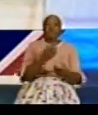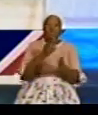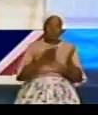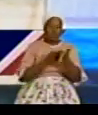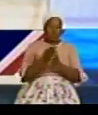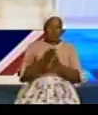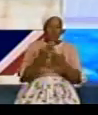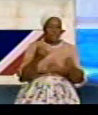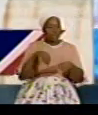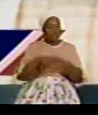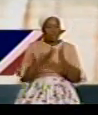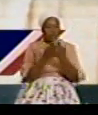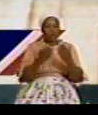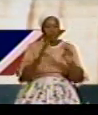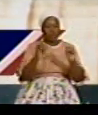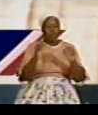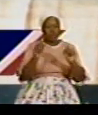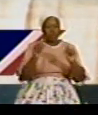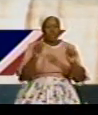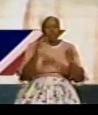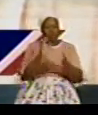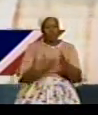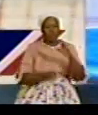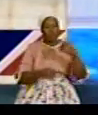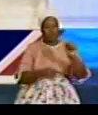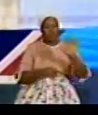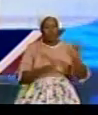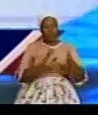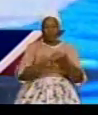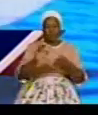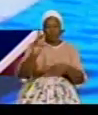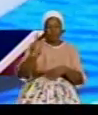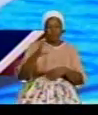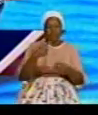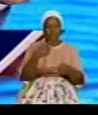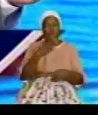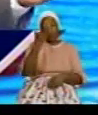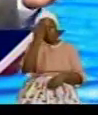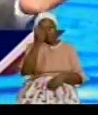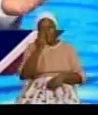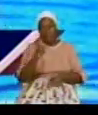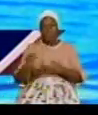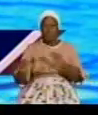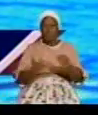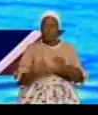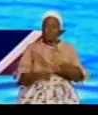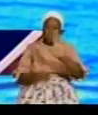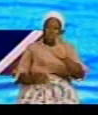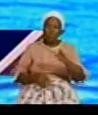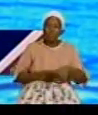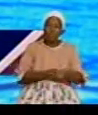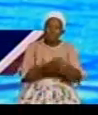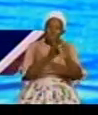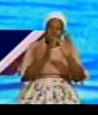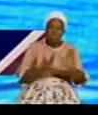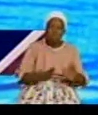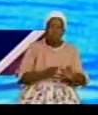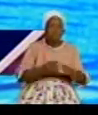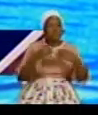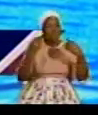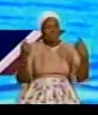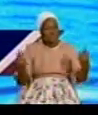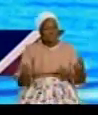Matthew chapter 15, reading from verse 2, it says, why do thy disciples